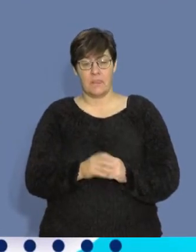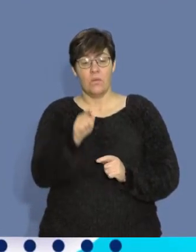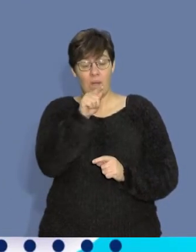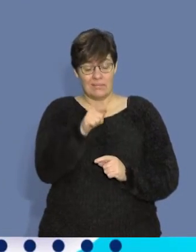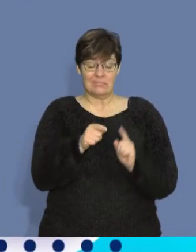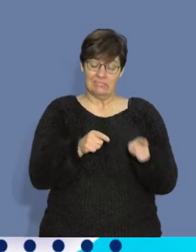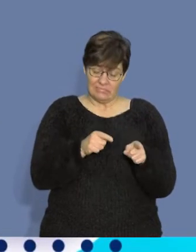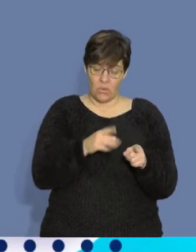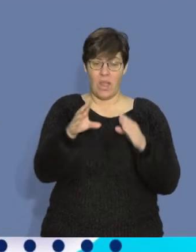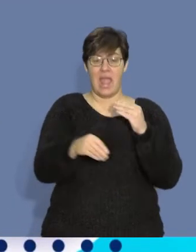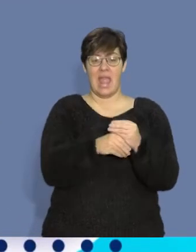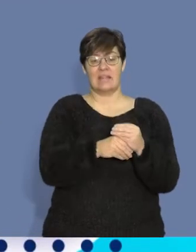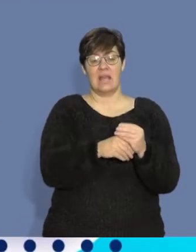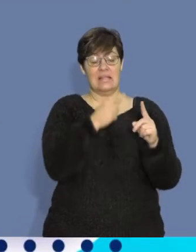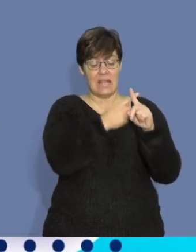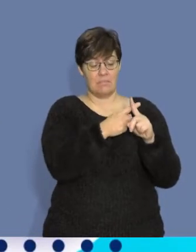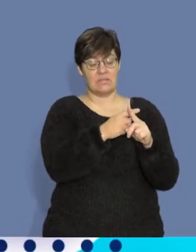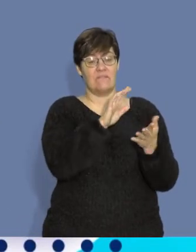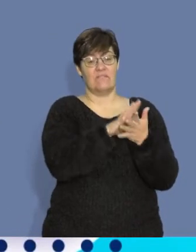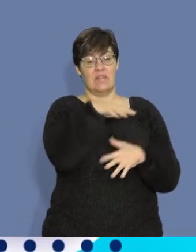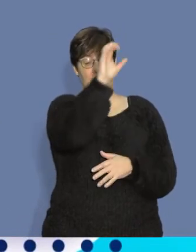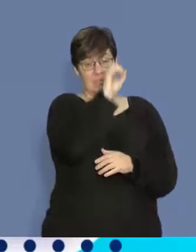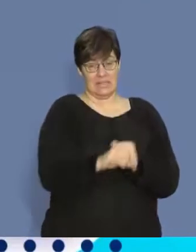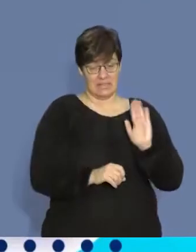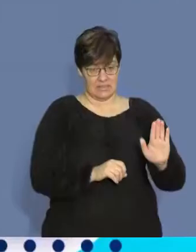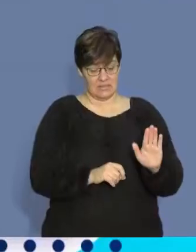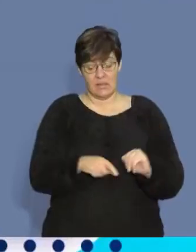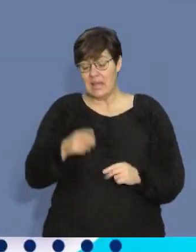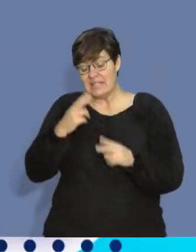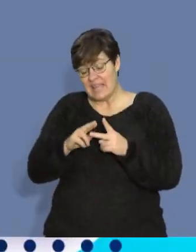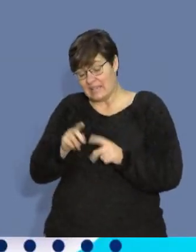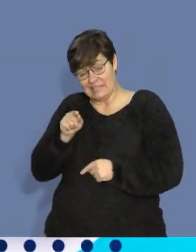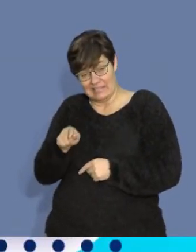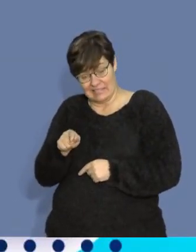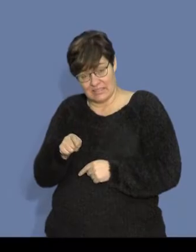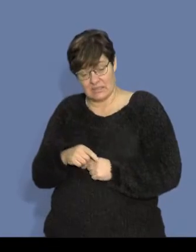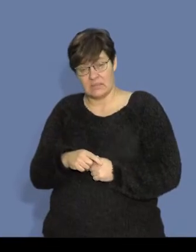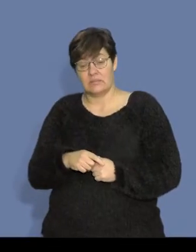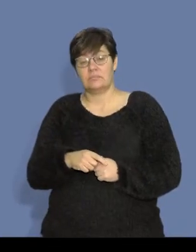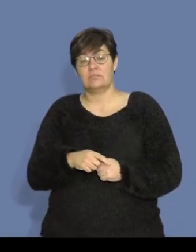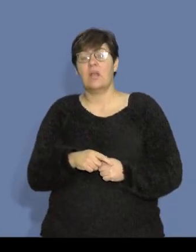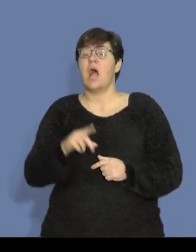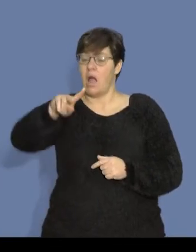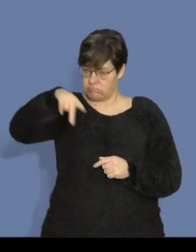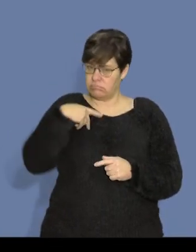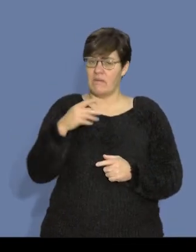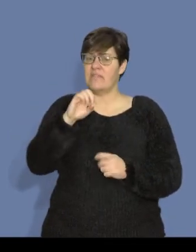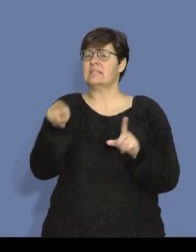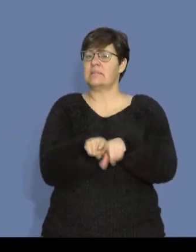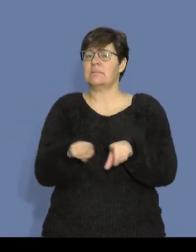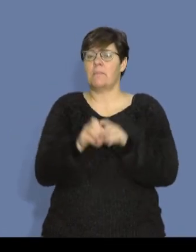adding 15% to that amount. In the second calculation, guys, again it's output VAT,